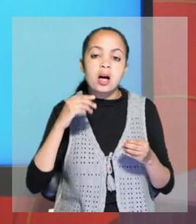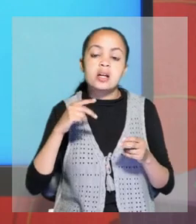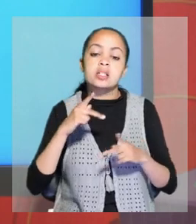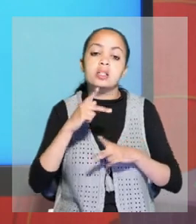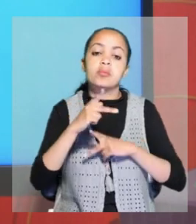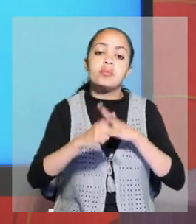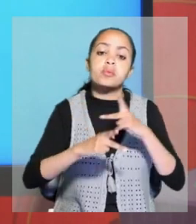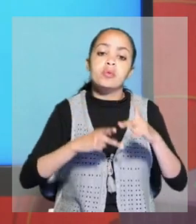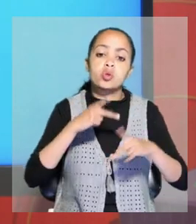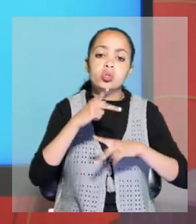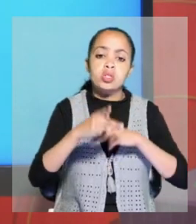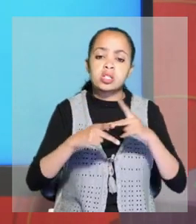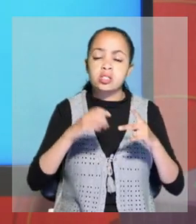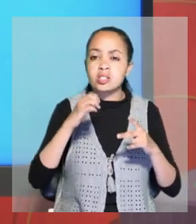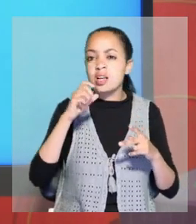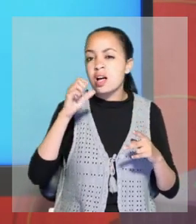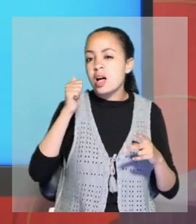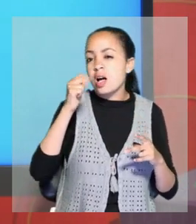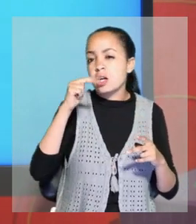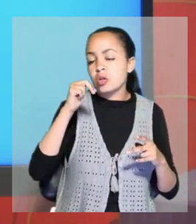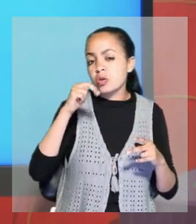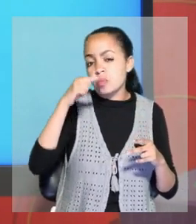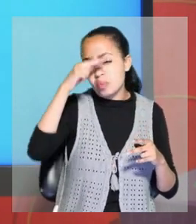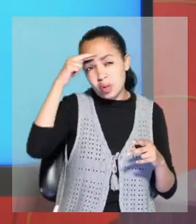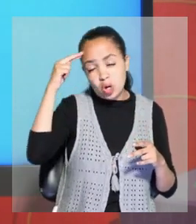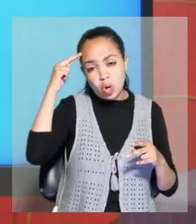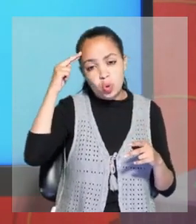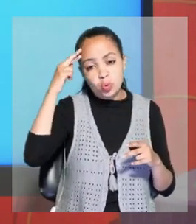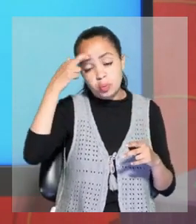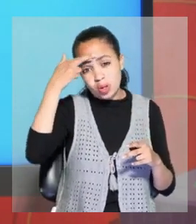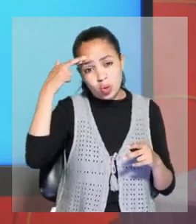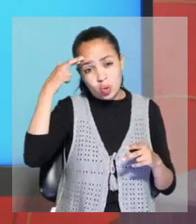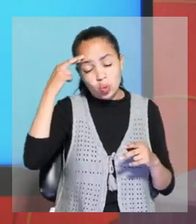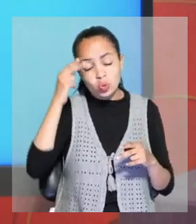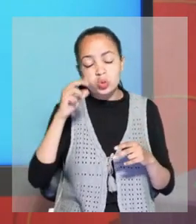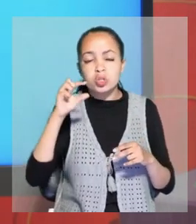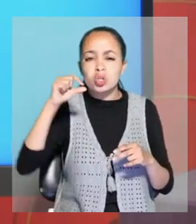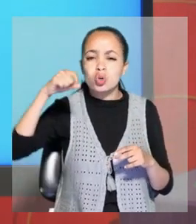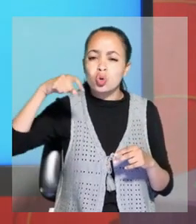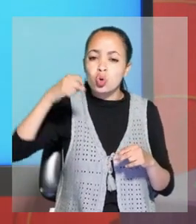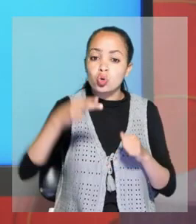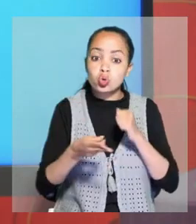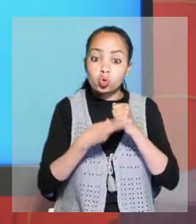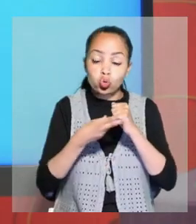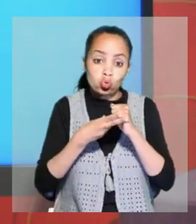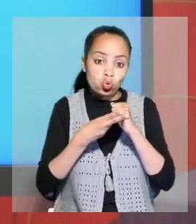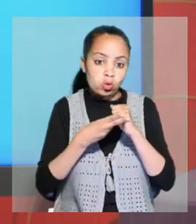process, because energy is stored in form of glucose here. Well done.